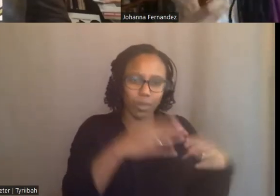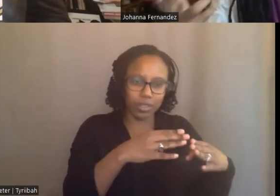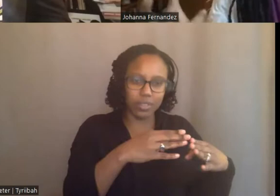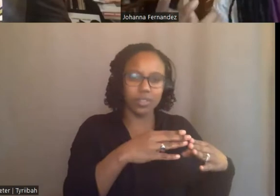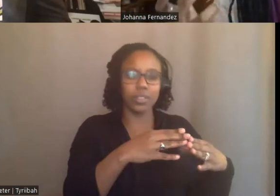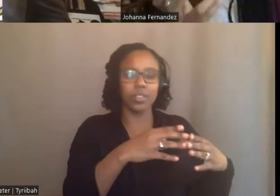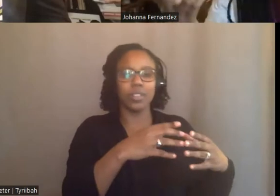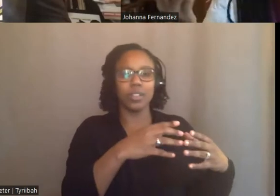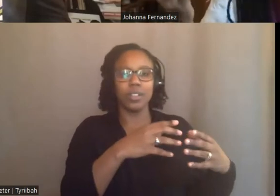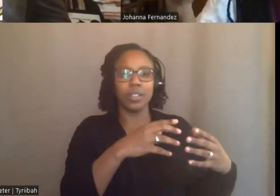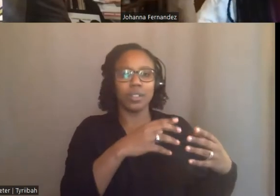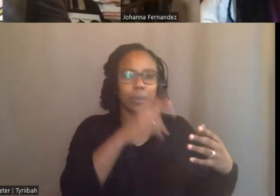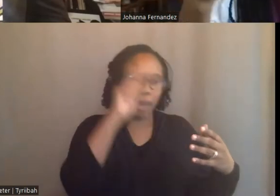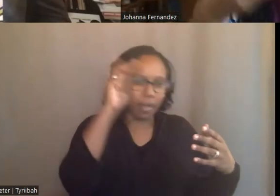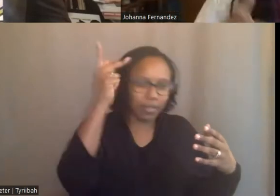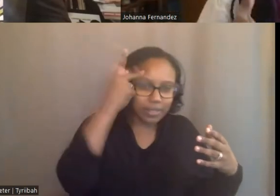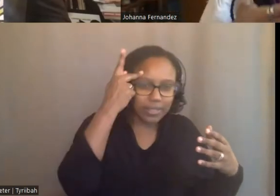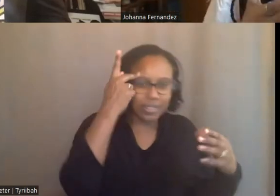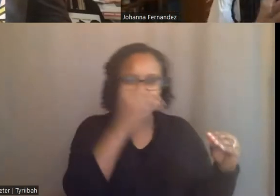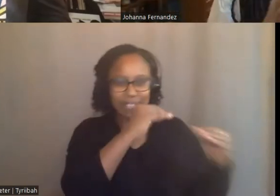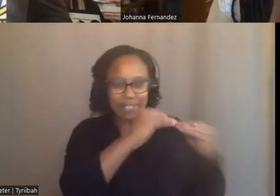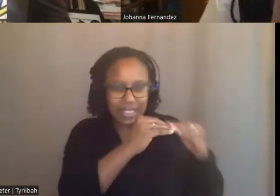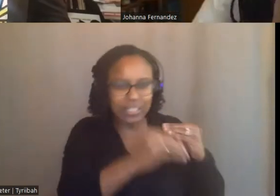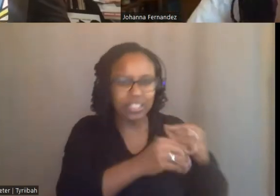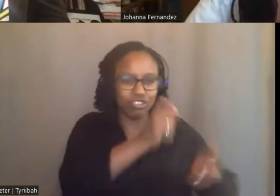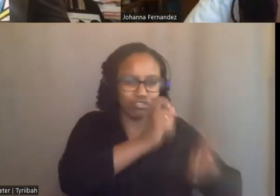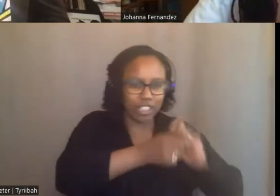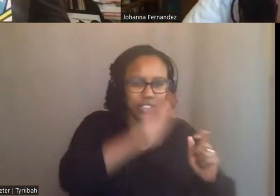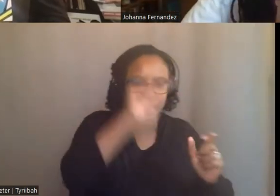groping toward politics,